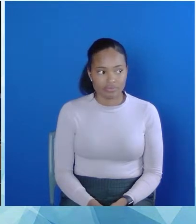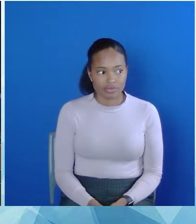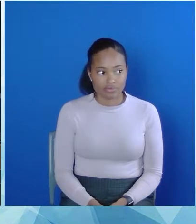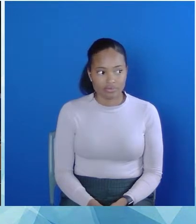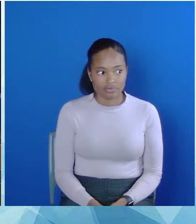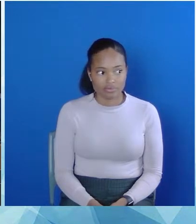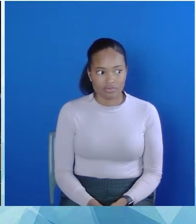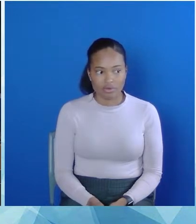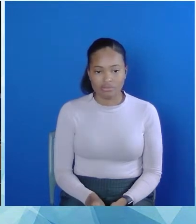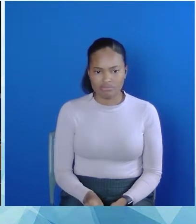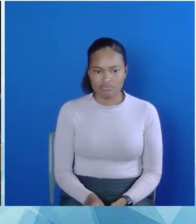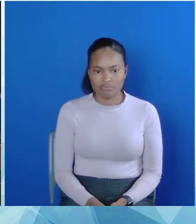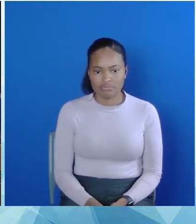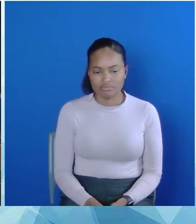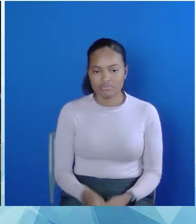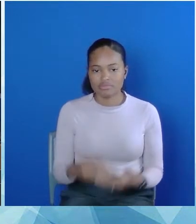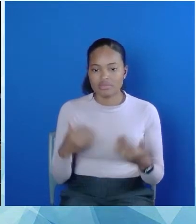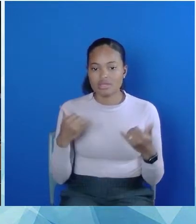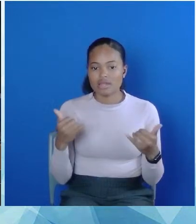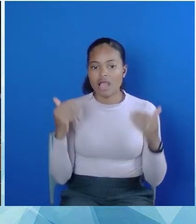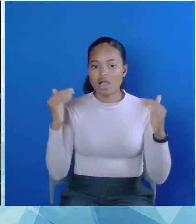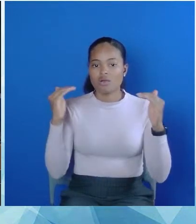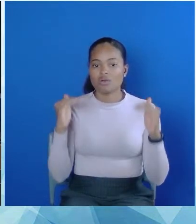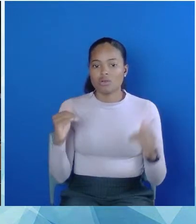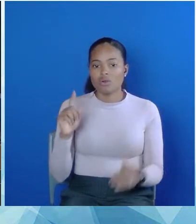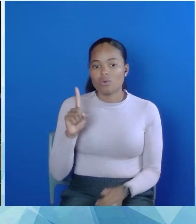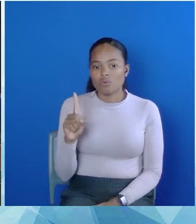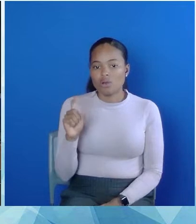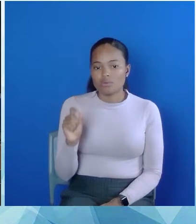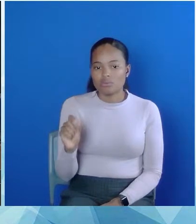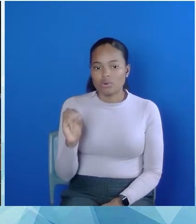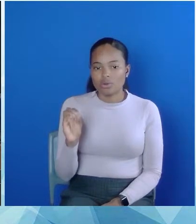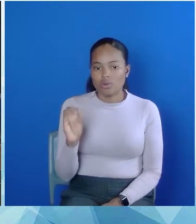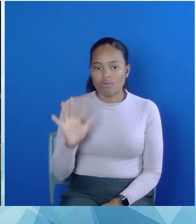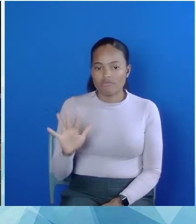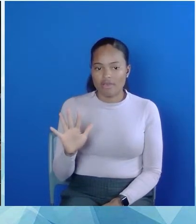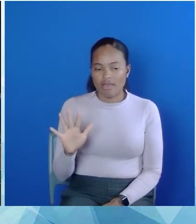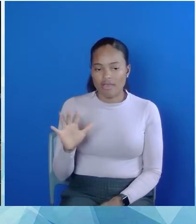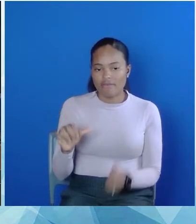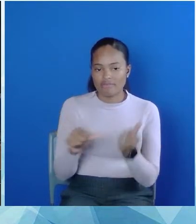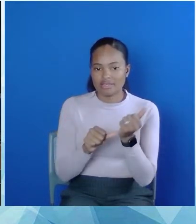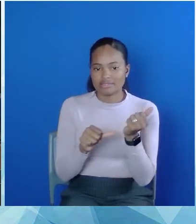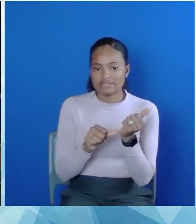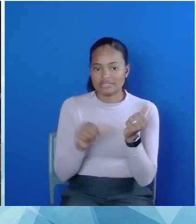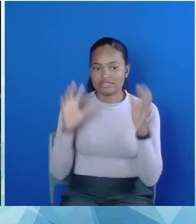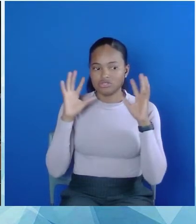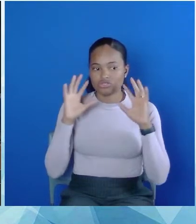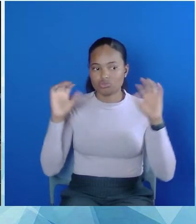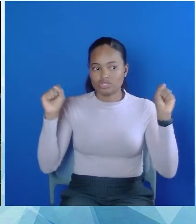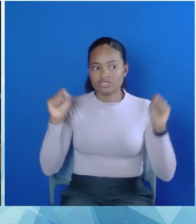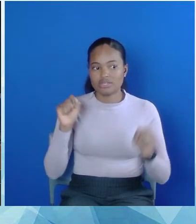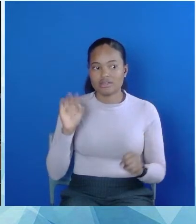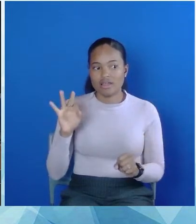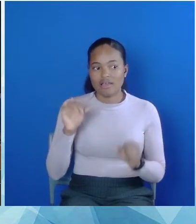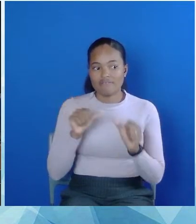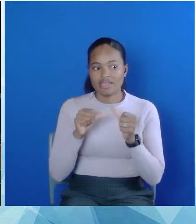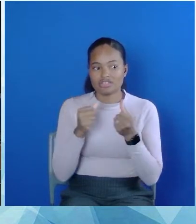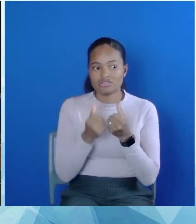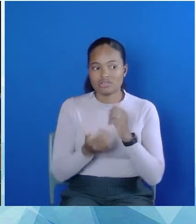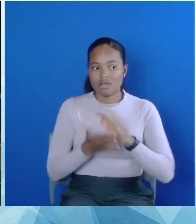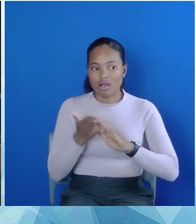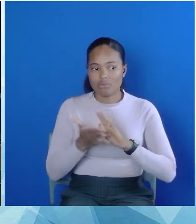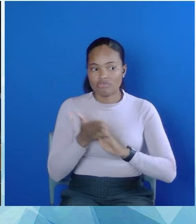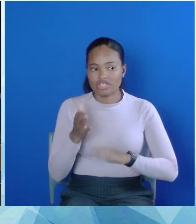Moving on then to 1.05, Assistant Superintendent of Agency Operations and Support